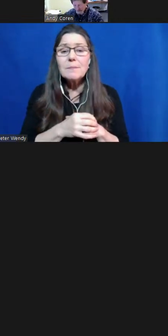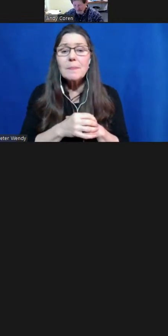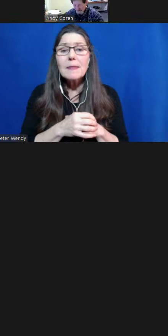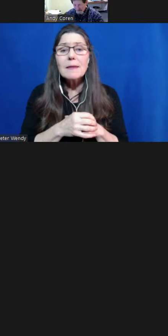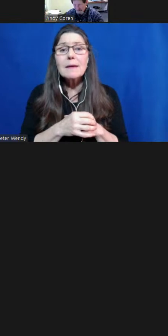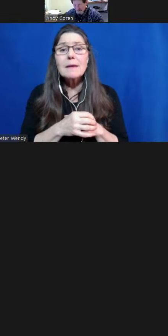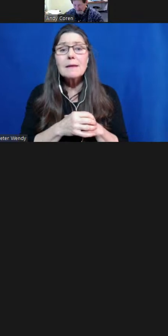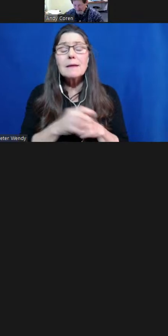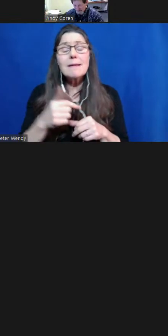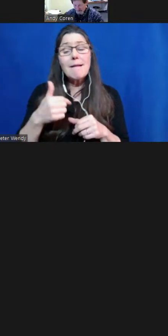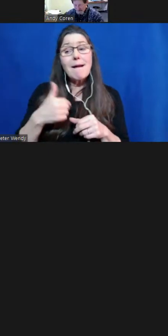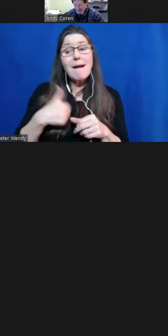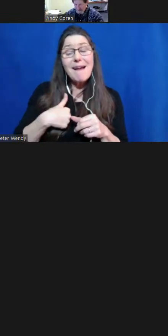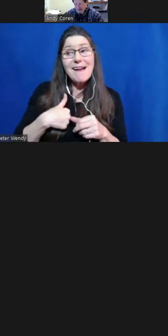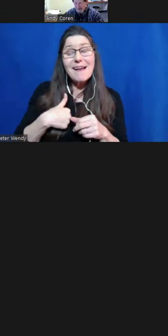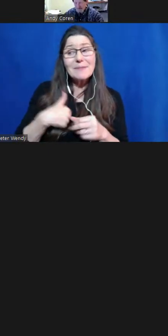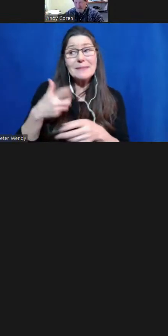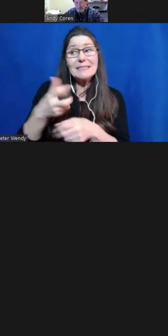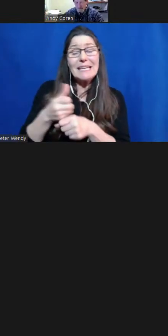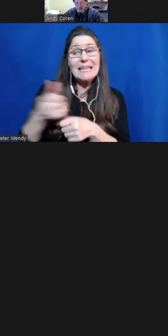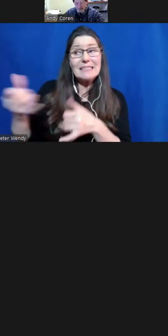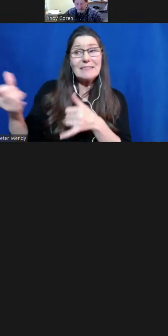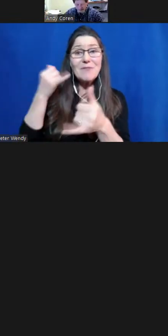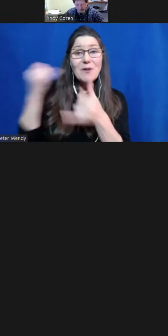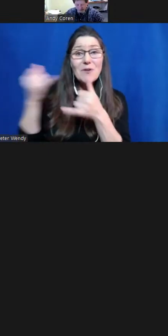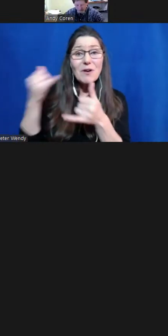getting phone calls from